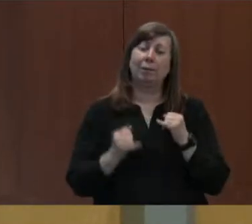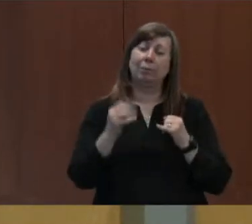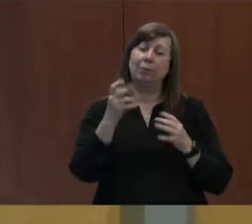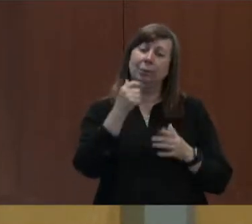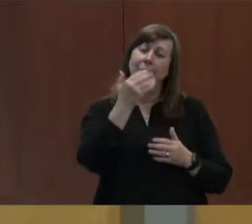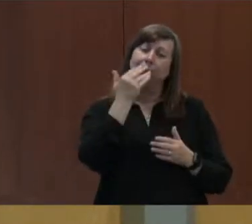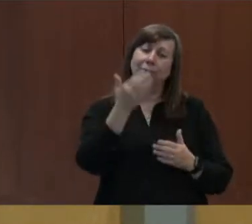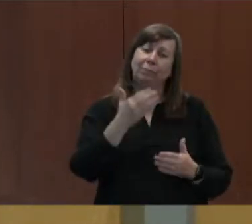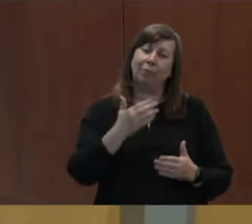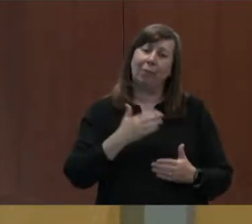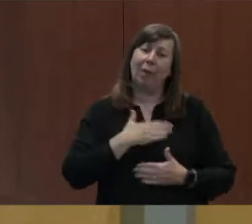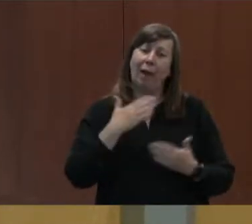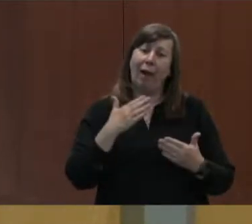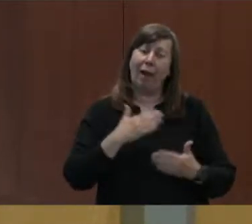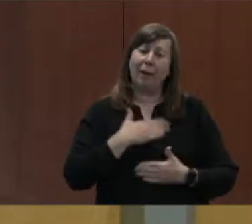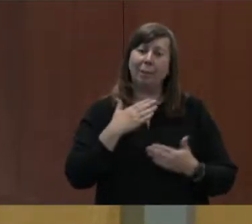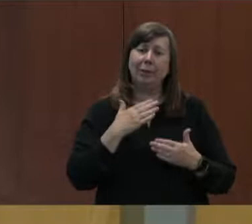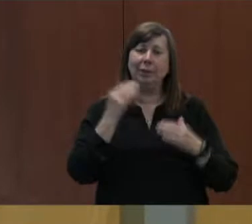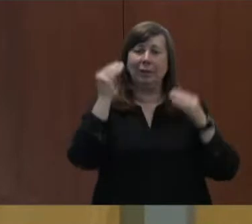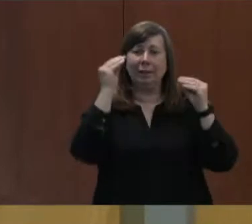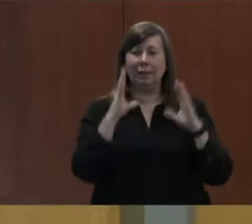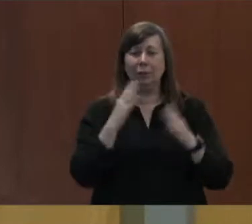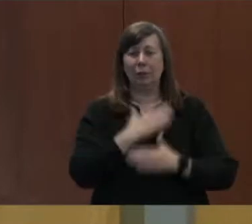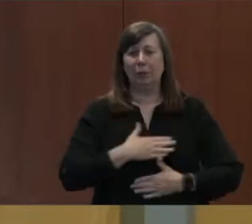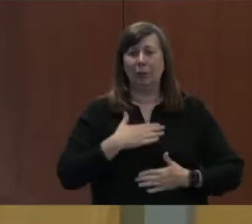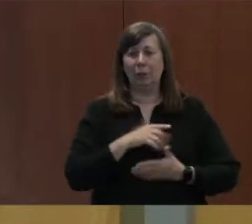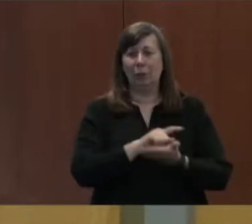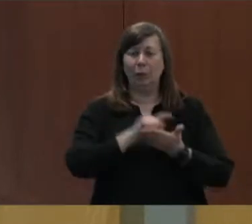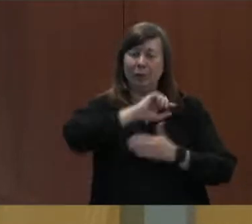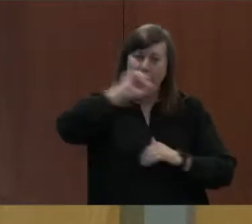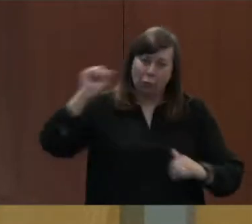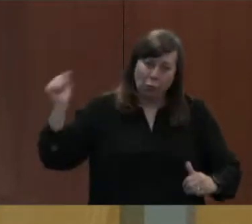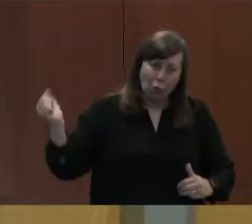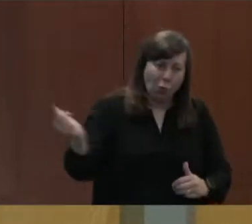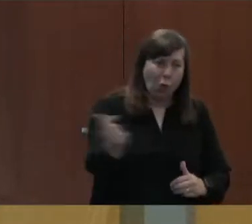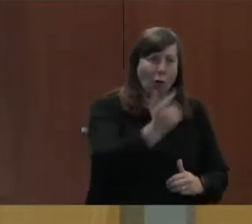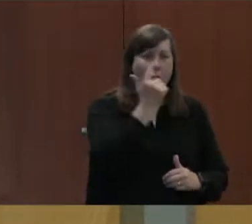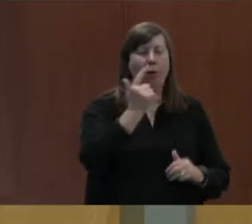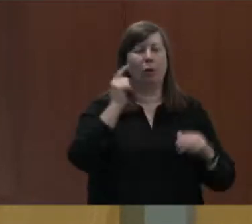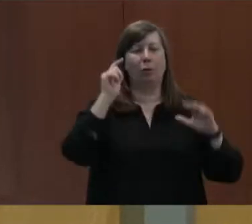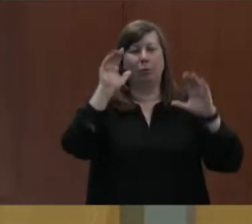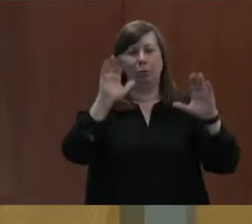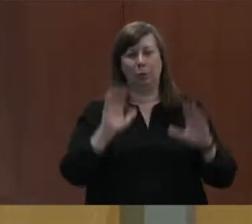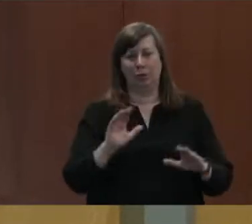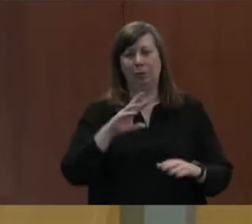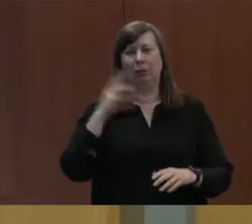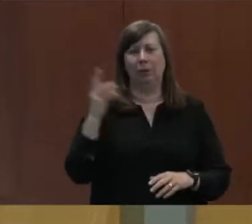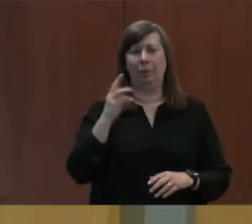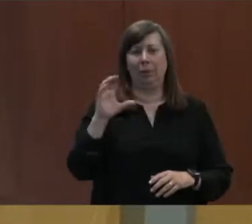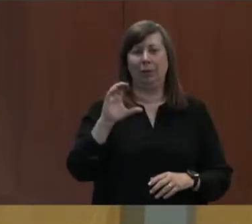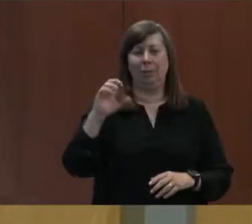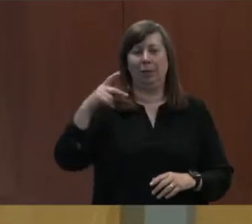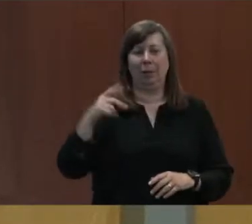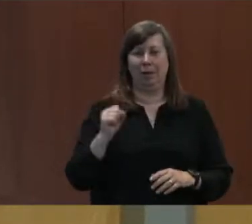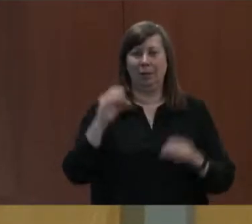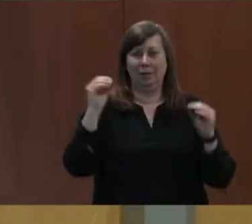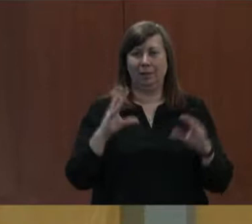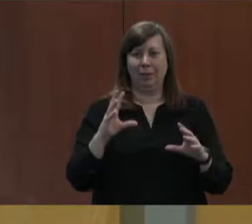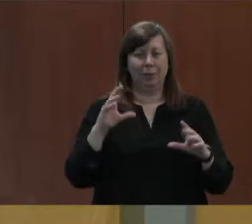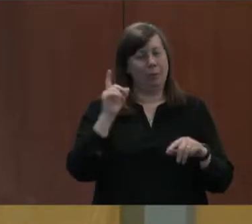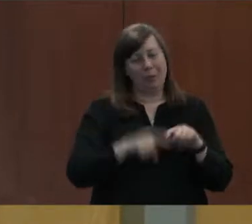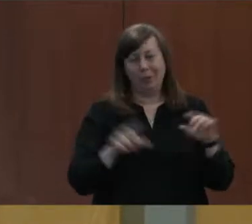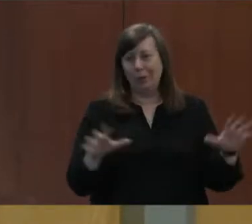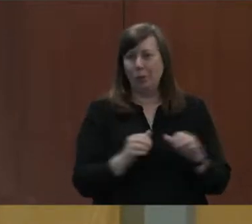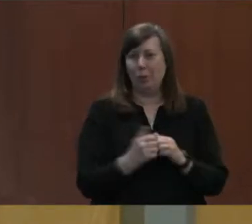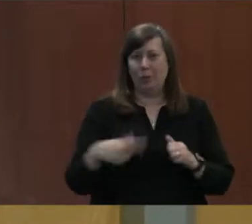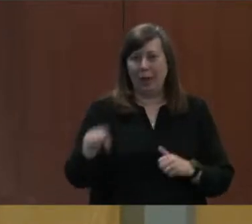to say happy Teachers Appreciation Week to all of the wonderful WCPS teachers. We couldn't do it without